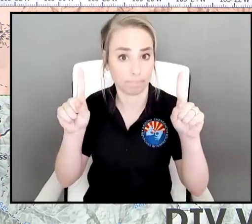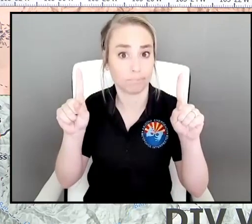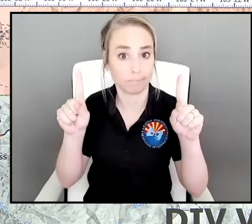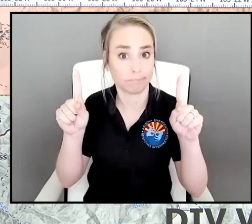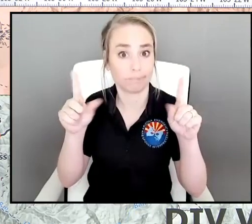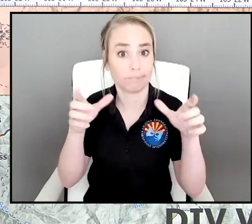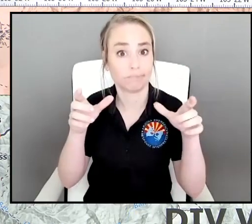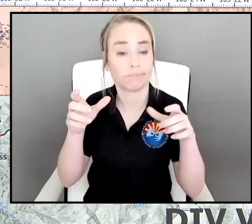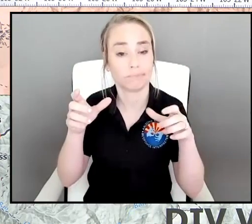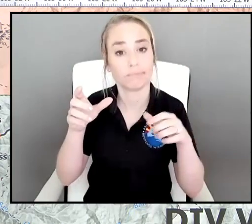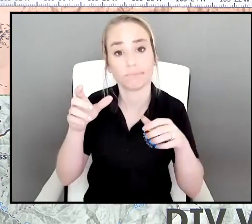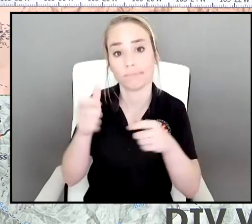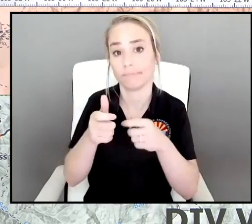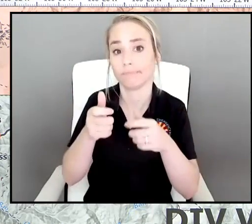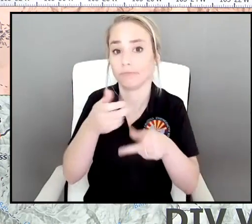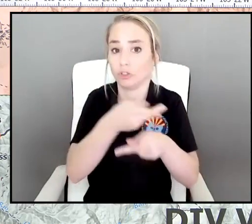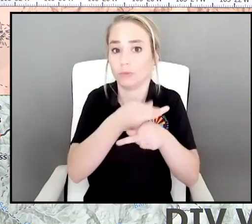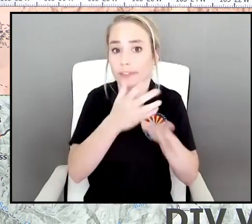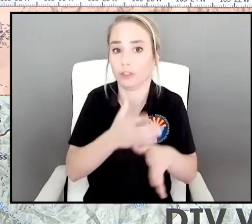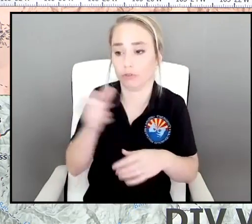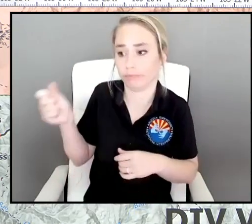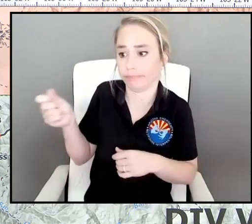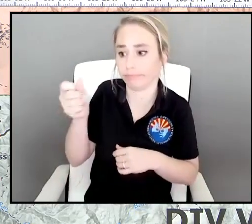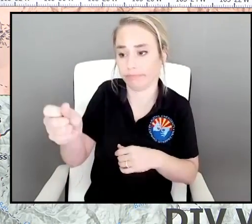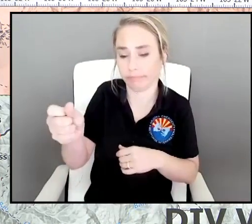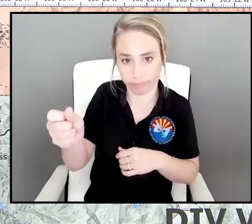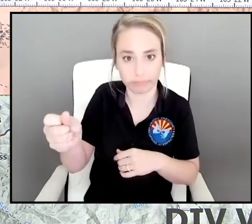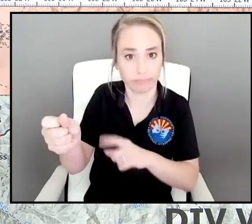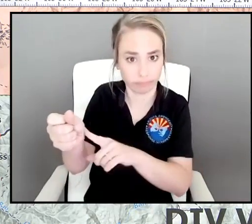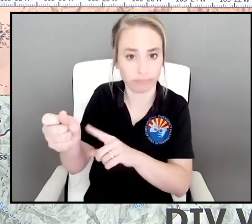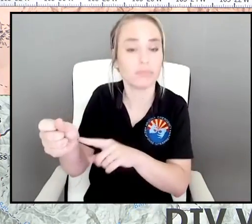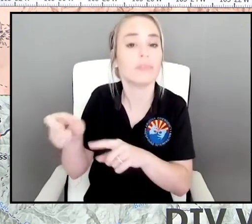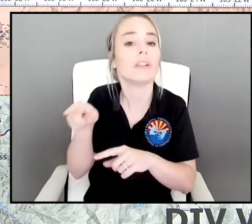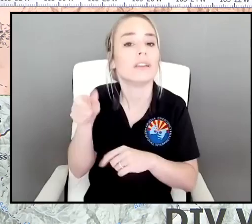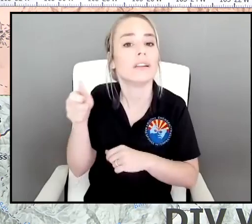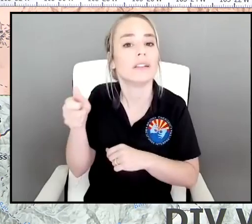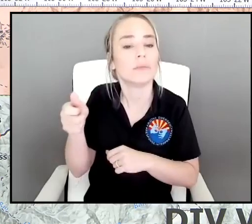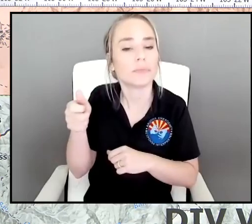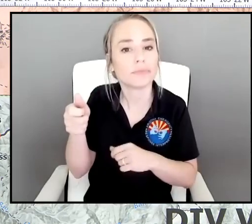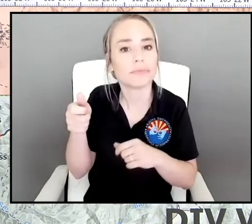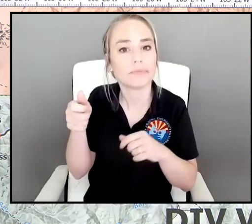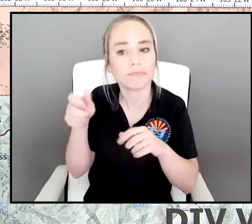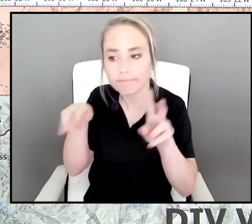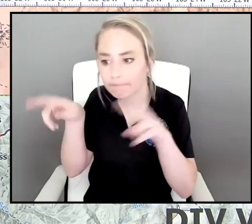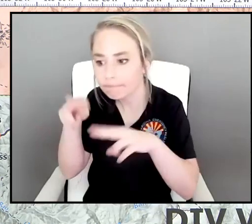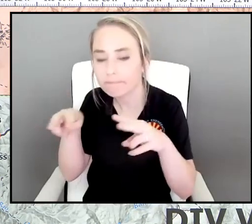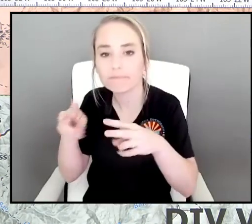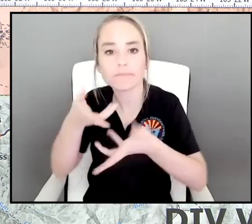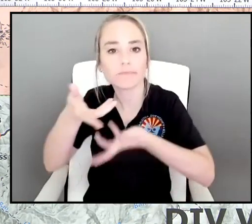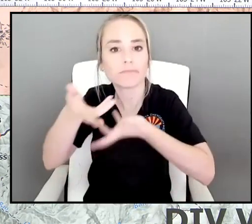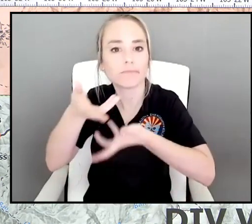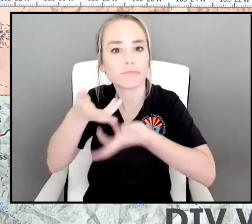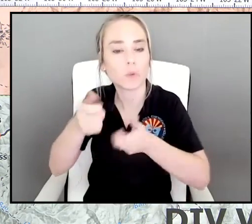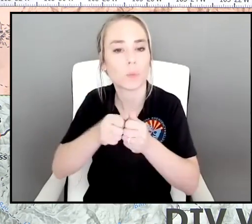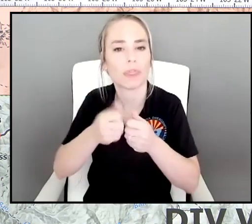local division. We'll get him plugged in. He talked about 3 or 4 landowners yesterday coming up